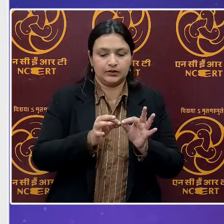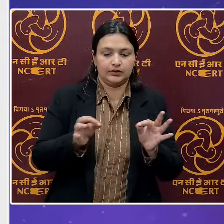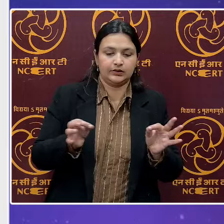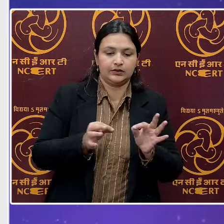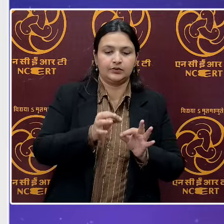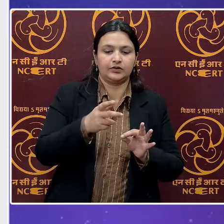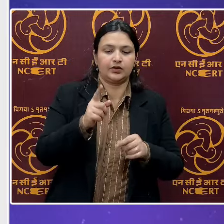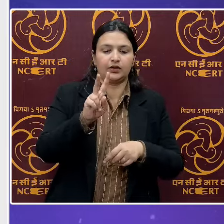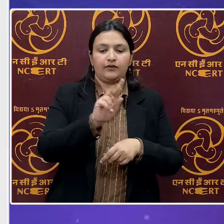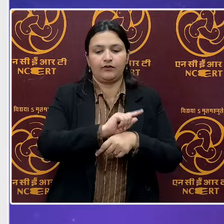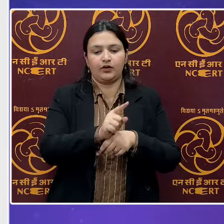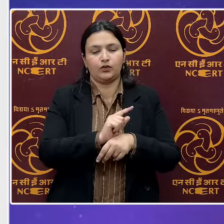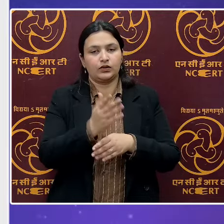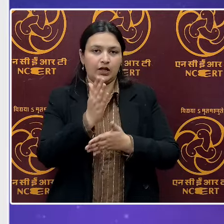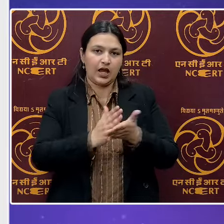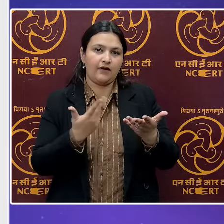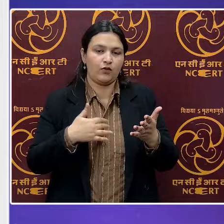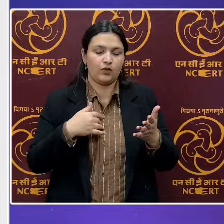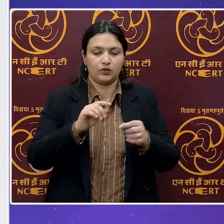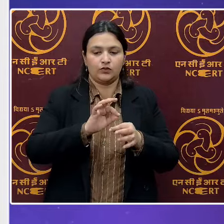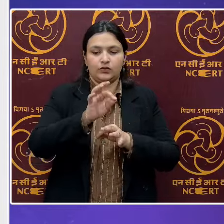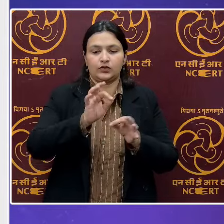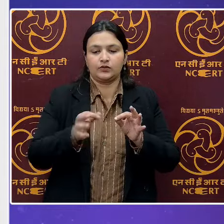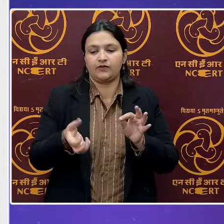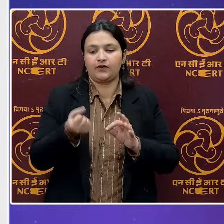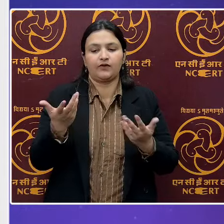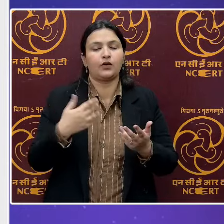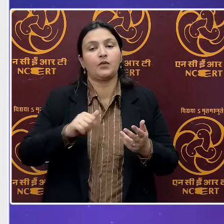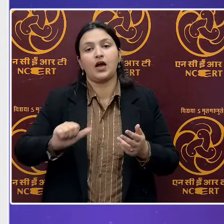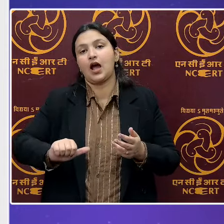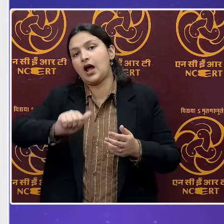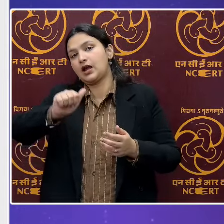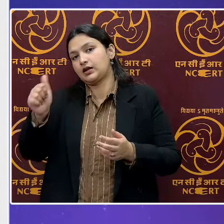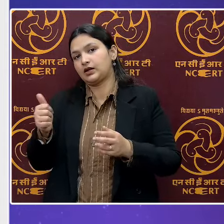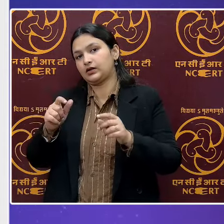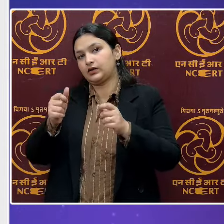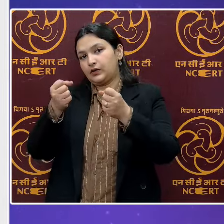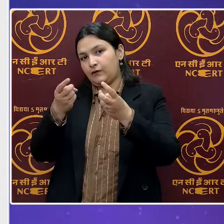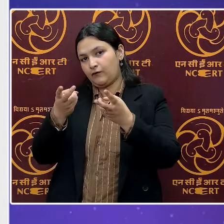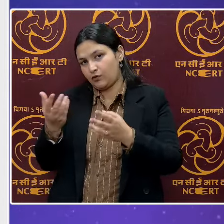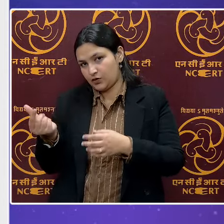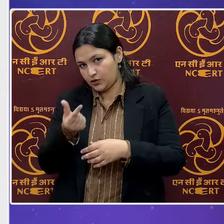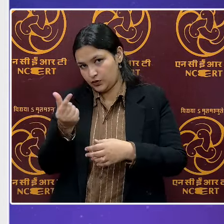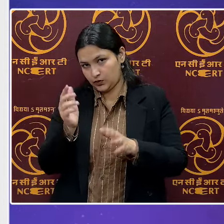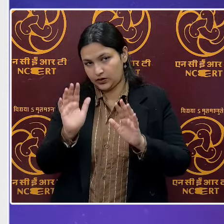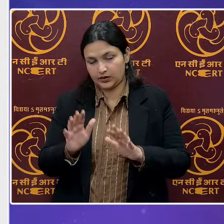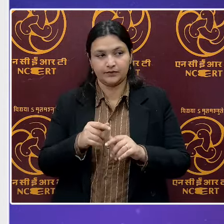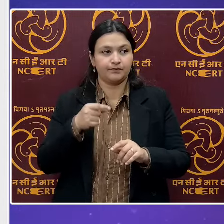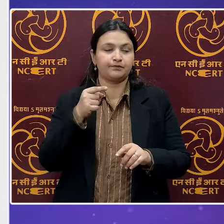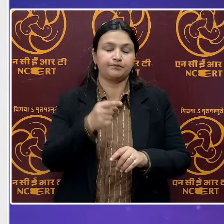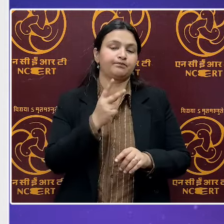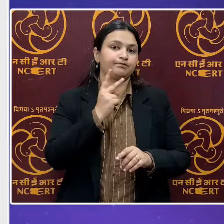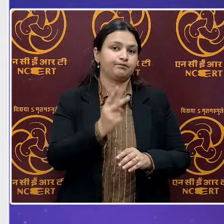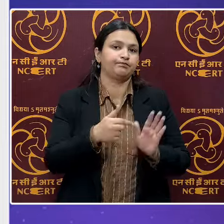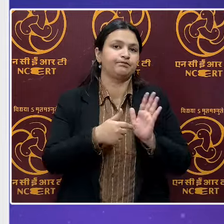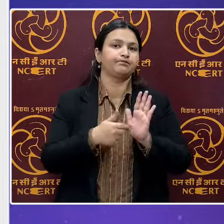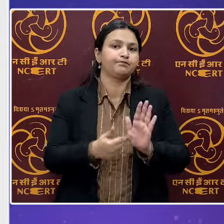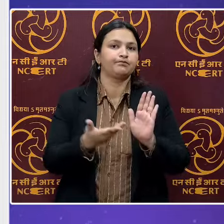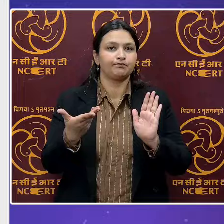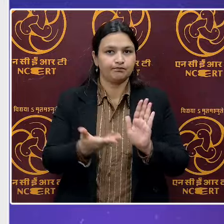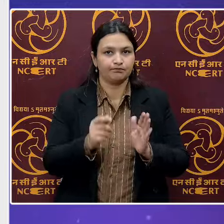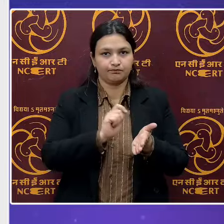velocity becomes half? Now we'll use the other formula. V is equal to a omega into 1 minus y square